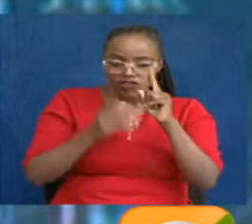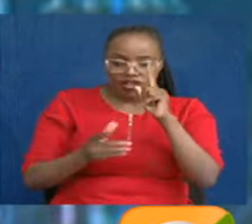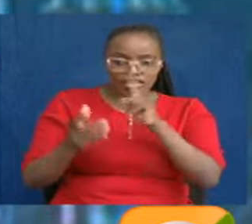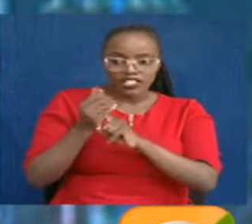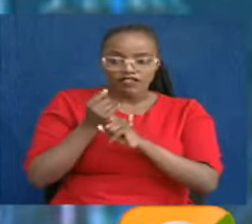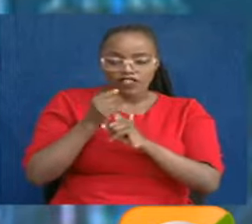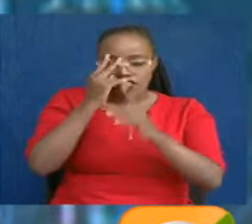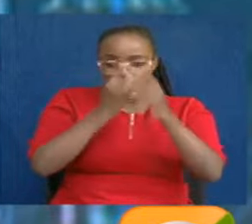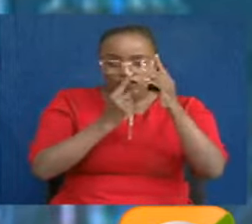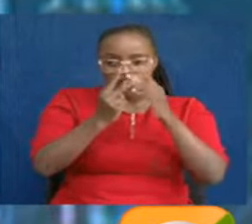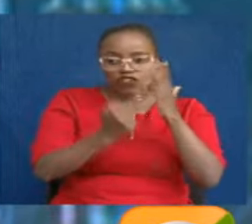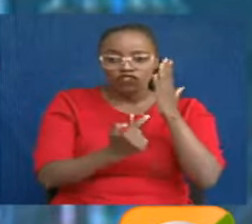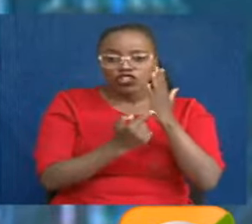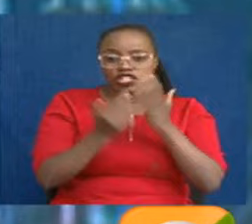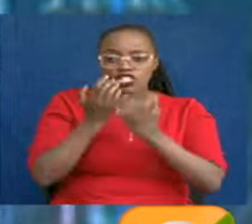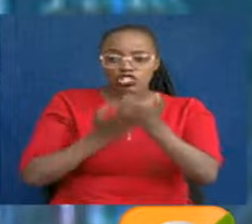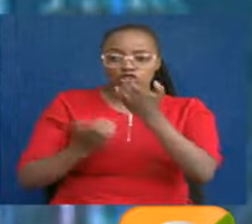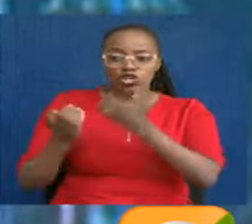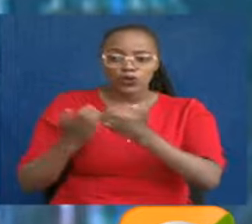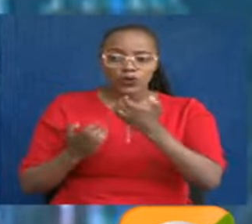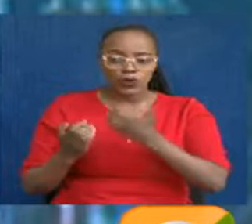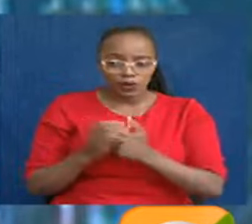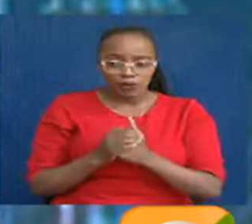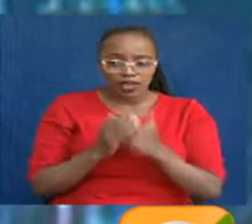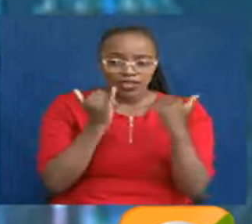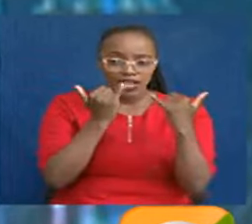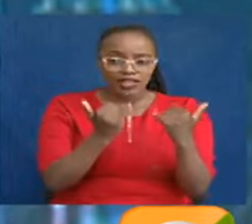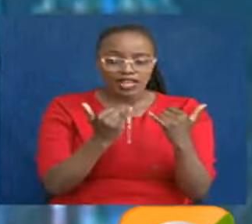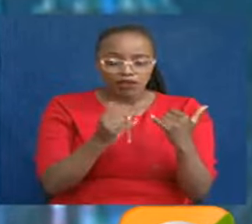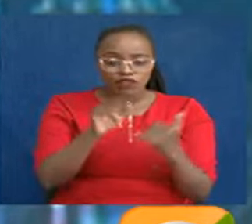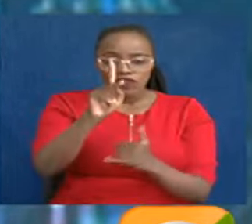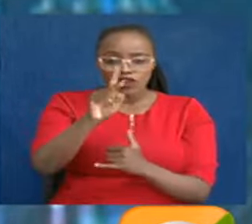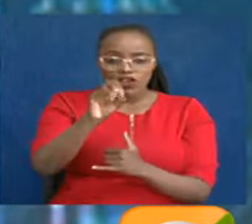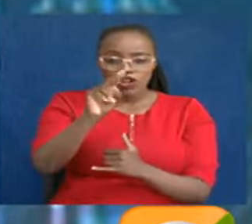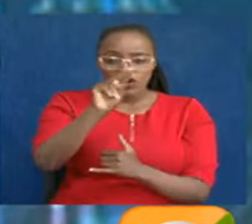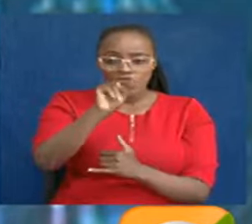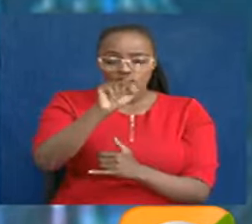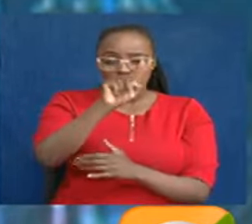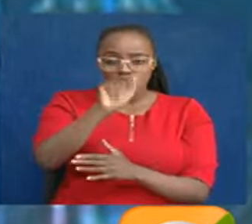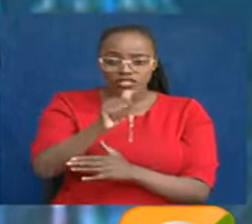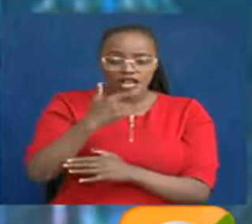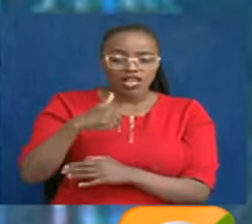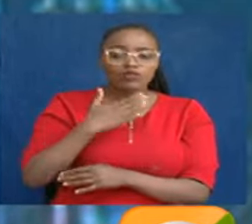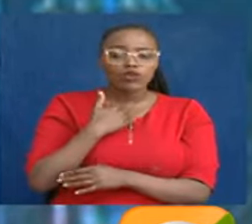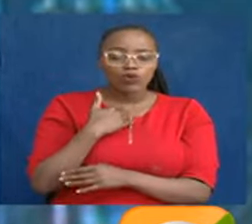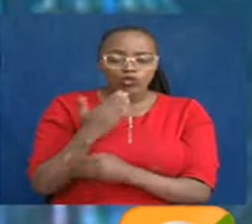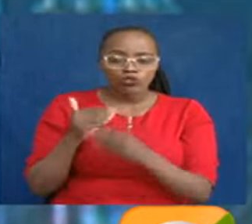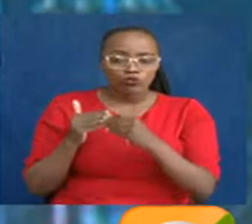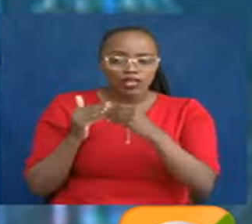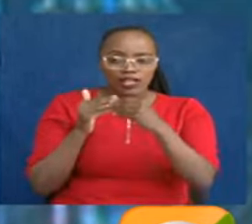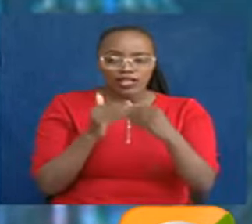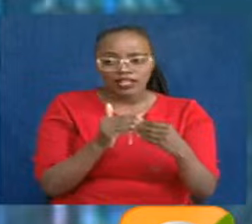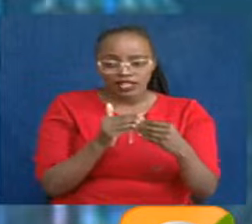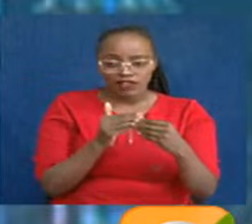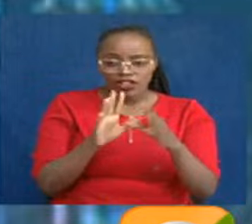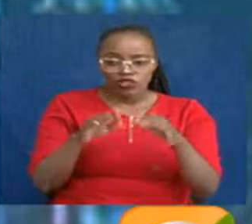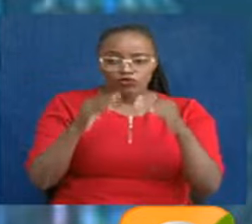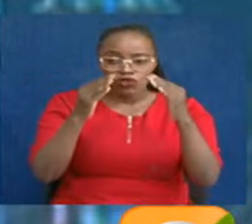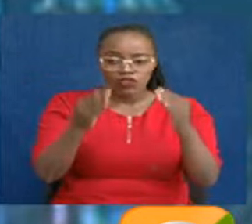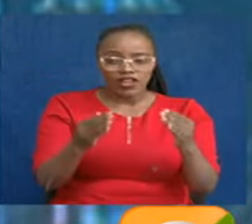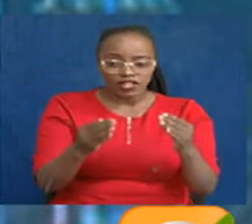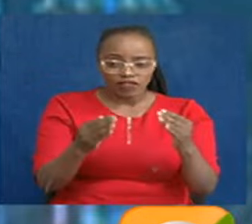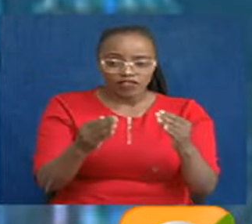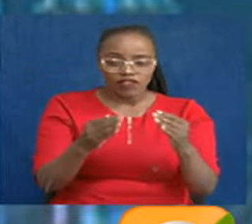of a digital economy. Now, as Concert Technopolis, we want to be at the forefront of providing